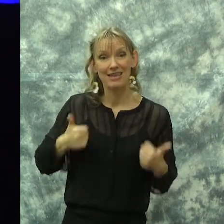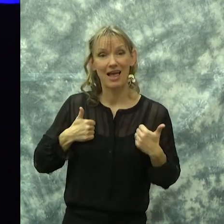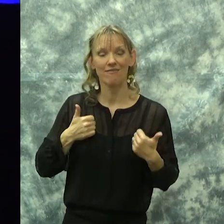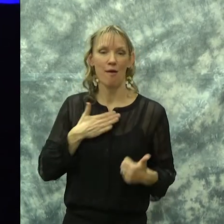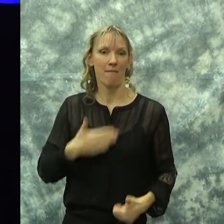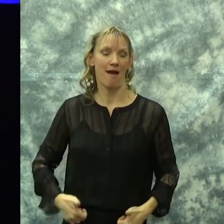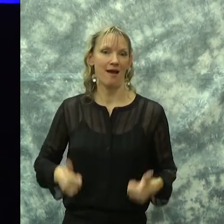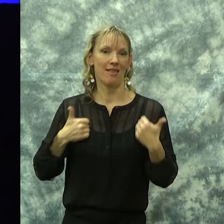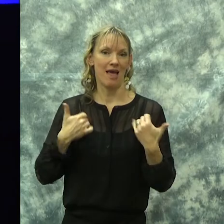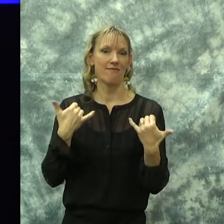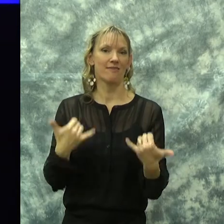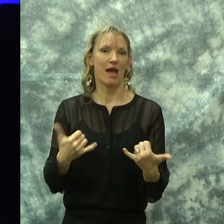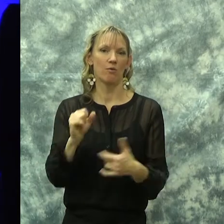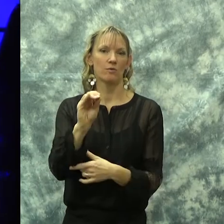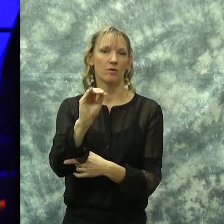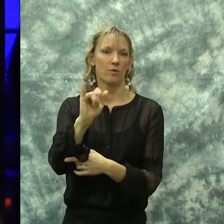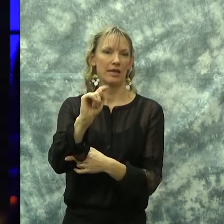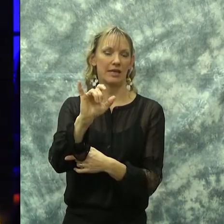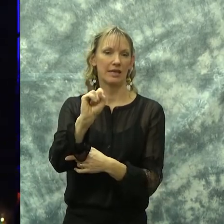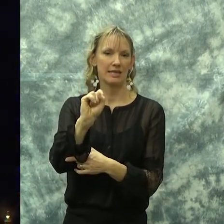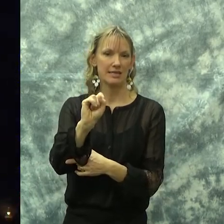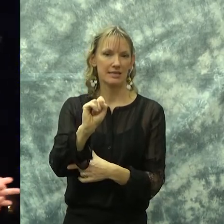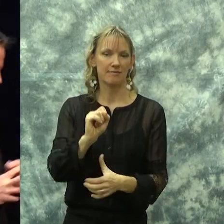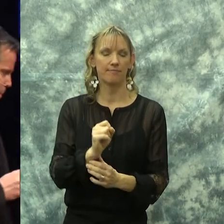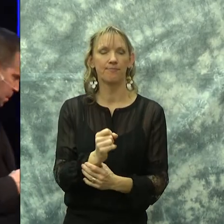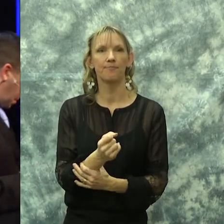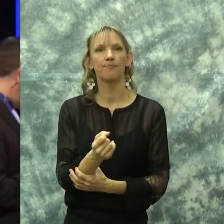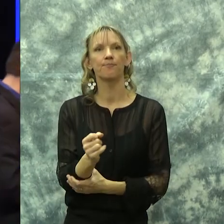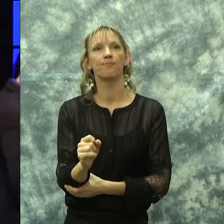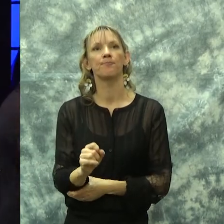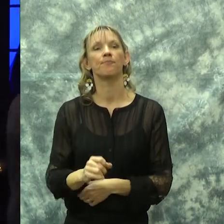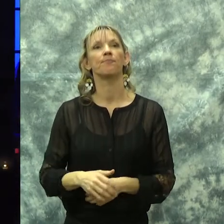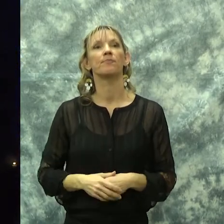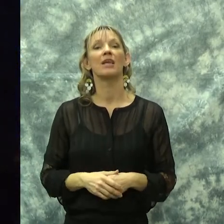my life now. And so it is.